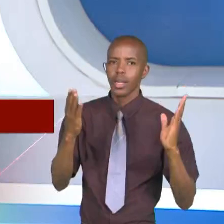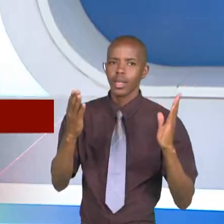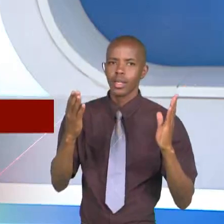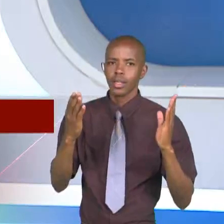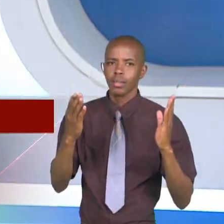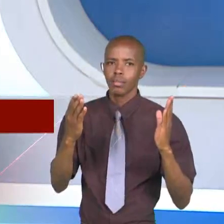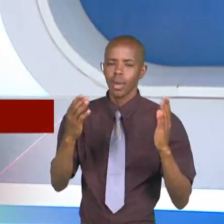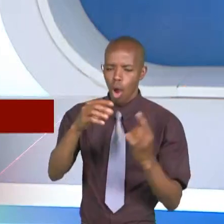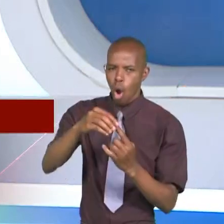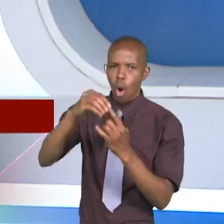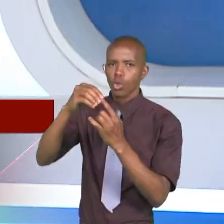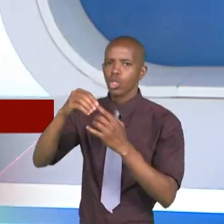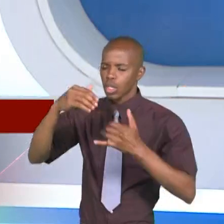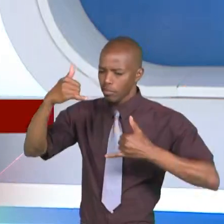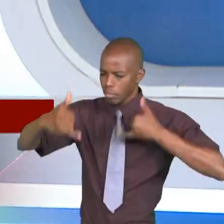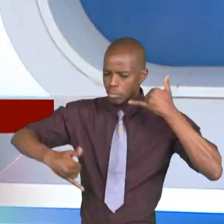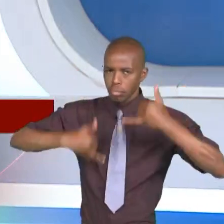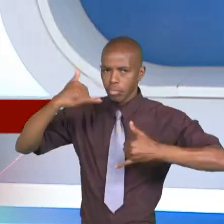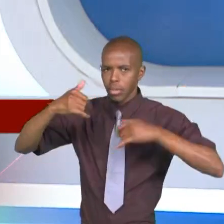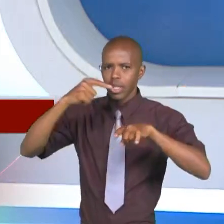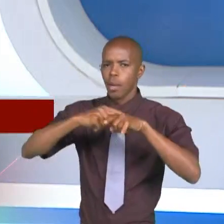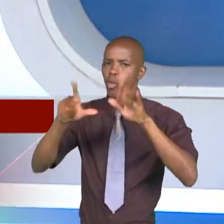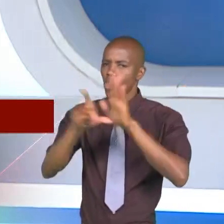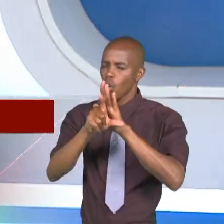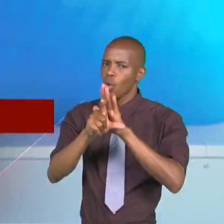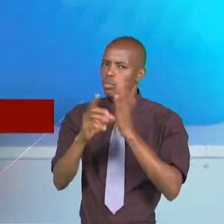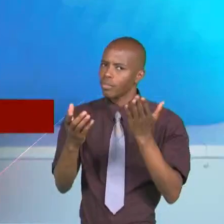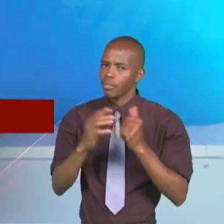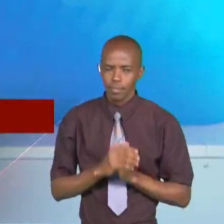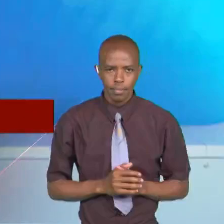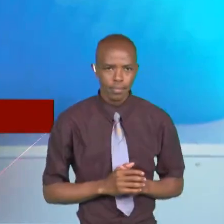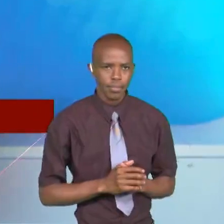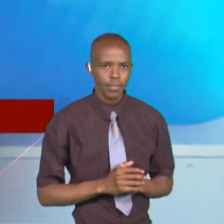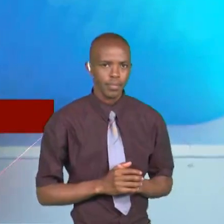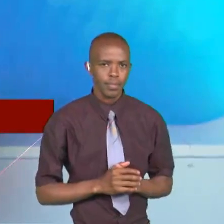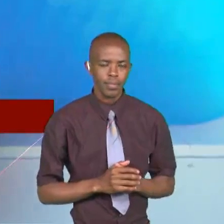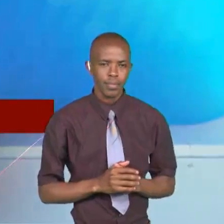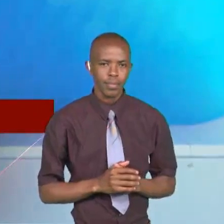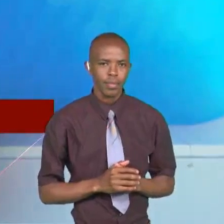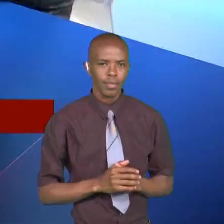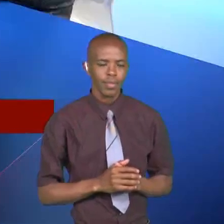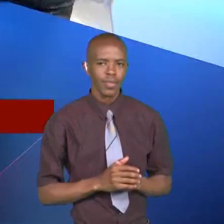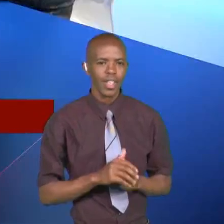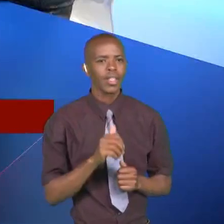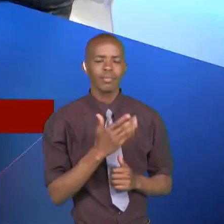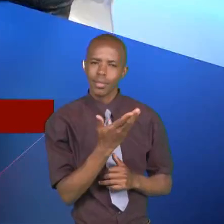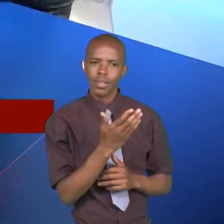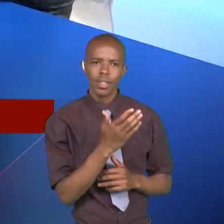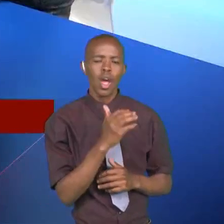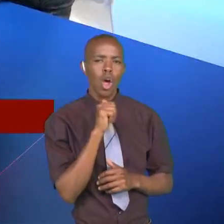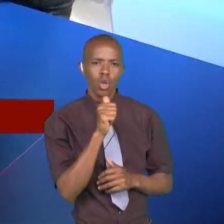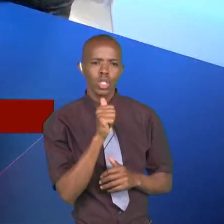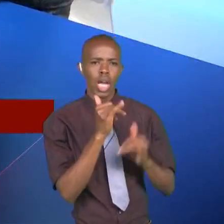certain privileges when it comes to execution of law? Well, it's not everywhere. It is not a